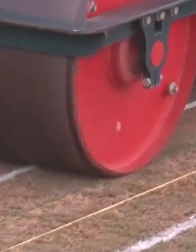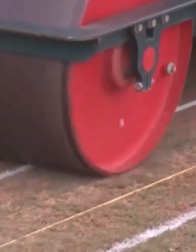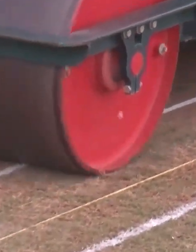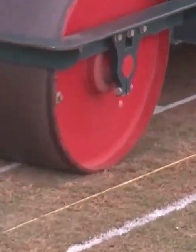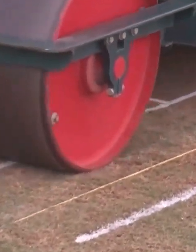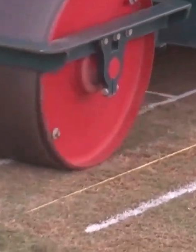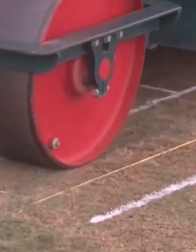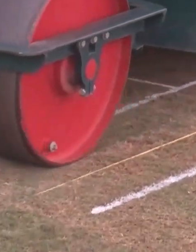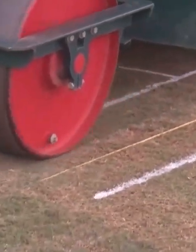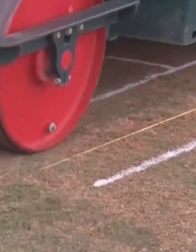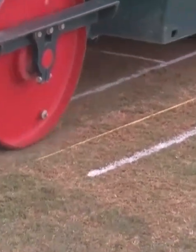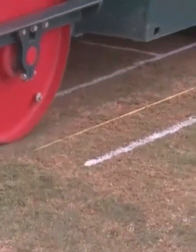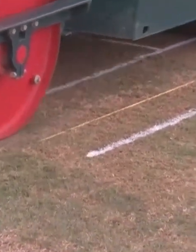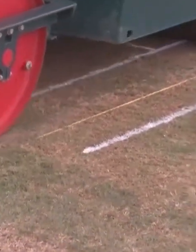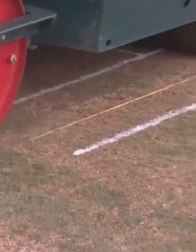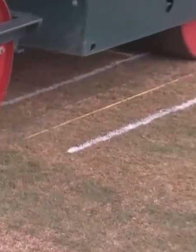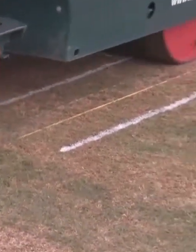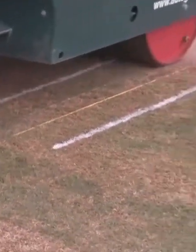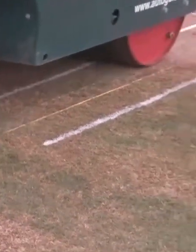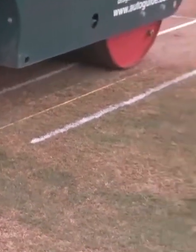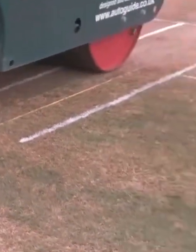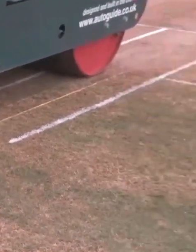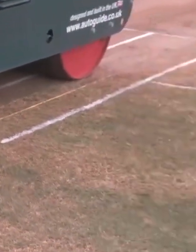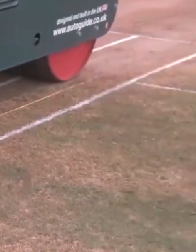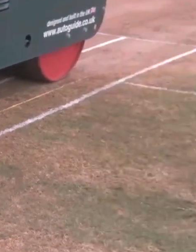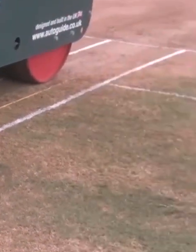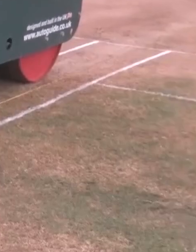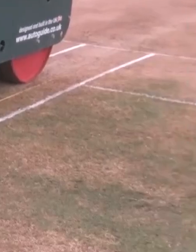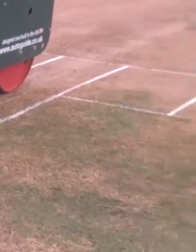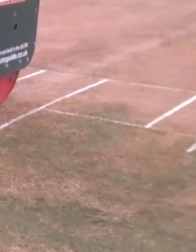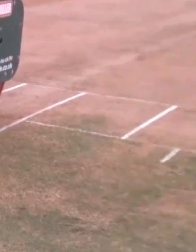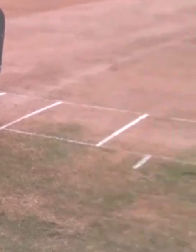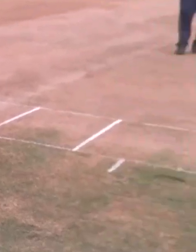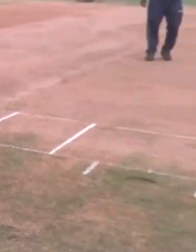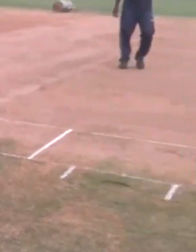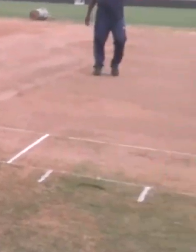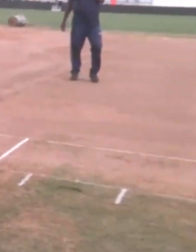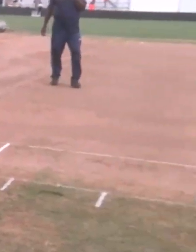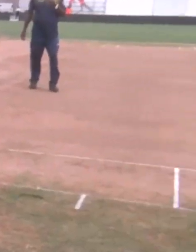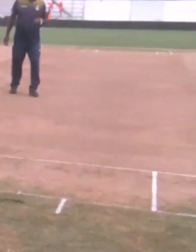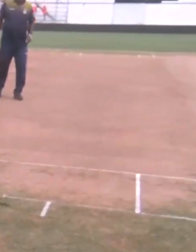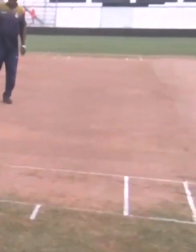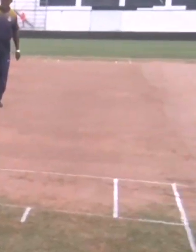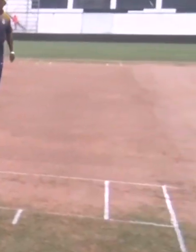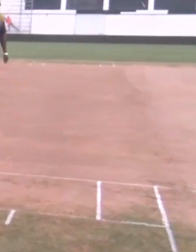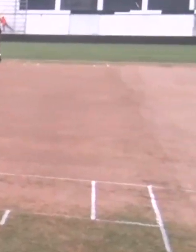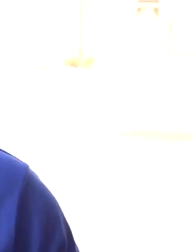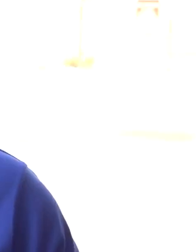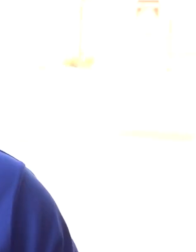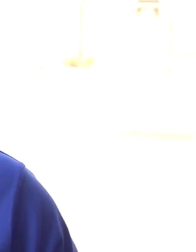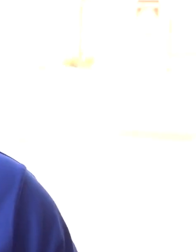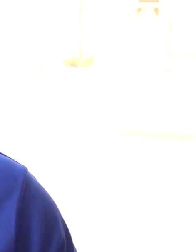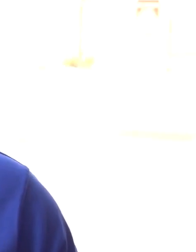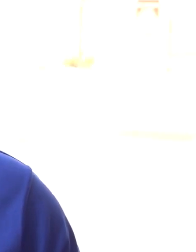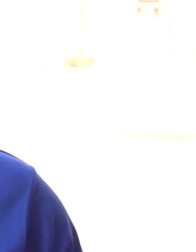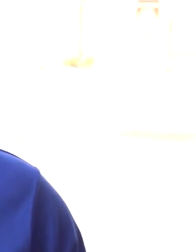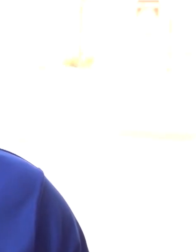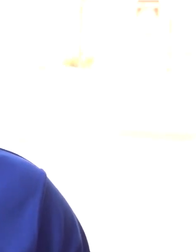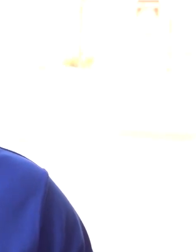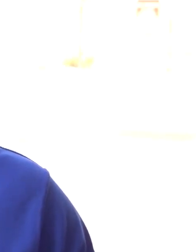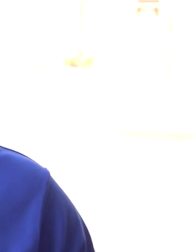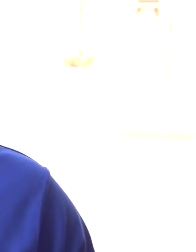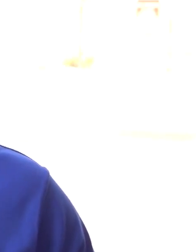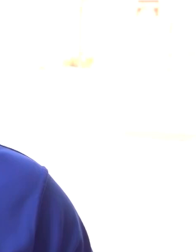playing surface and the general facility. When it comes to pitch and field preparation, that is going on,